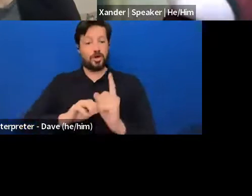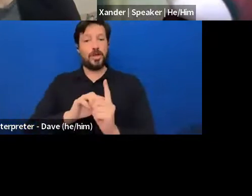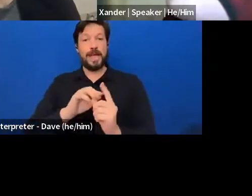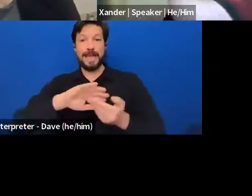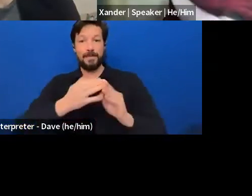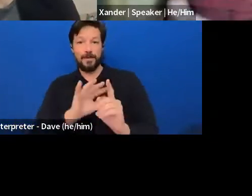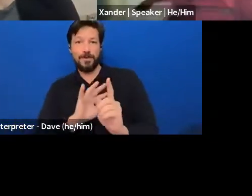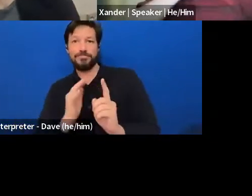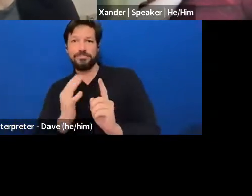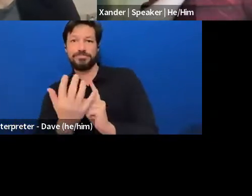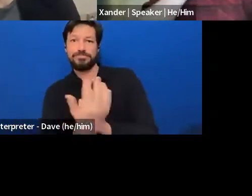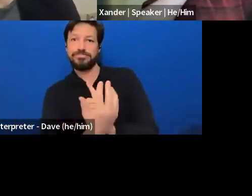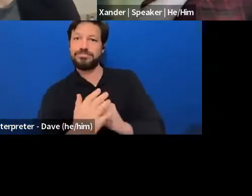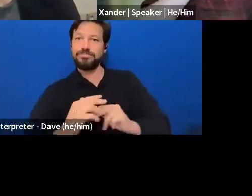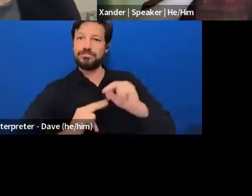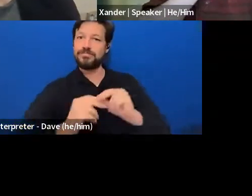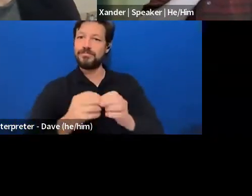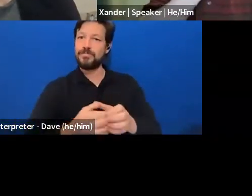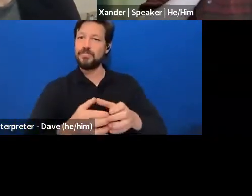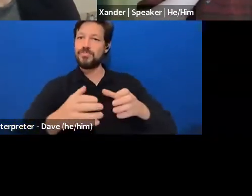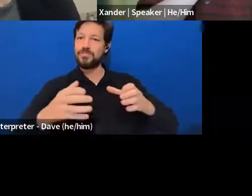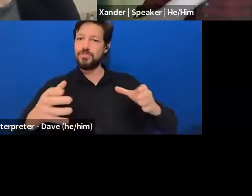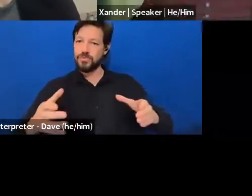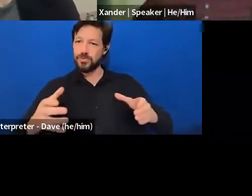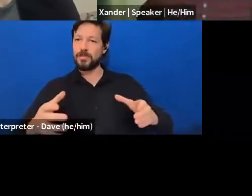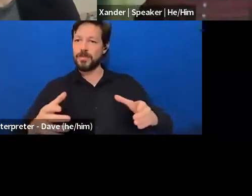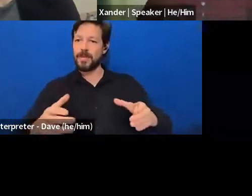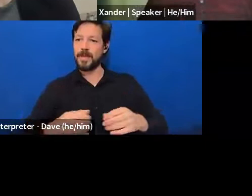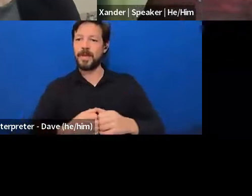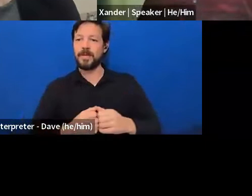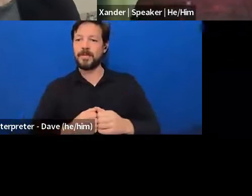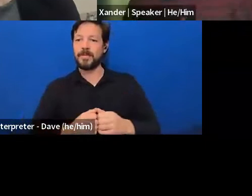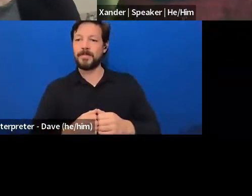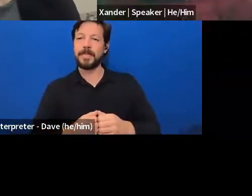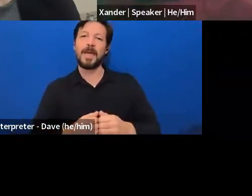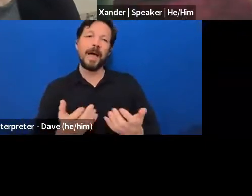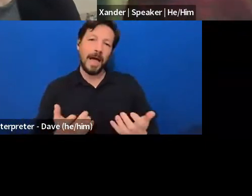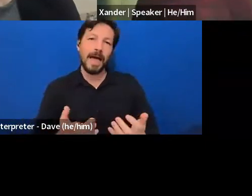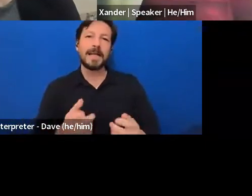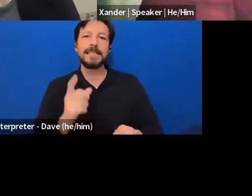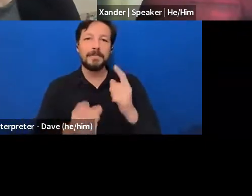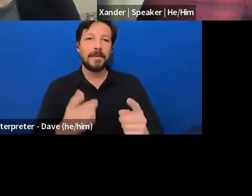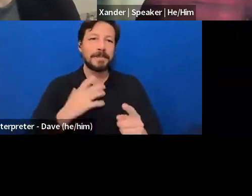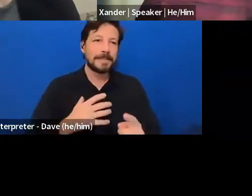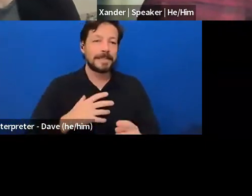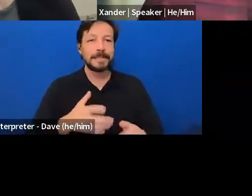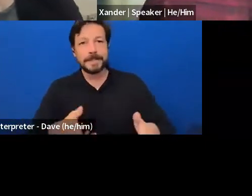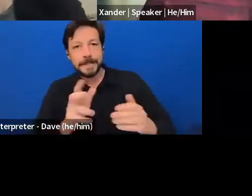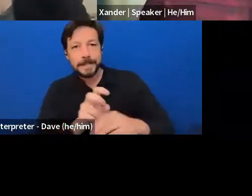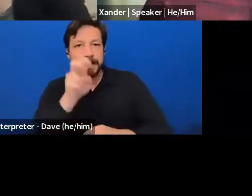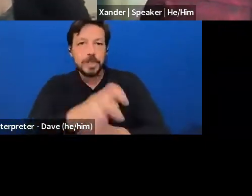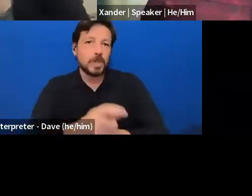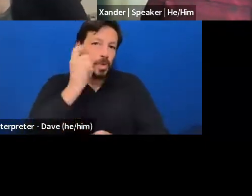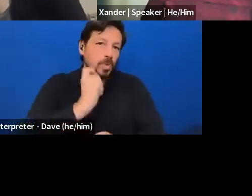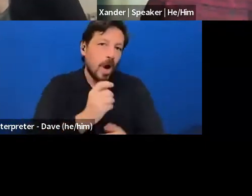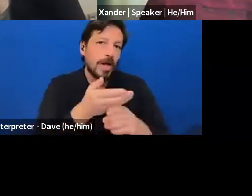how that building that community came from practice, jumping into difficult and new places and giving things a try,